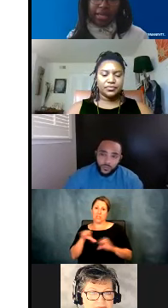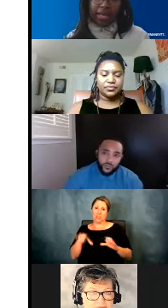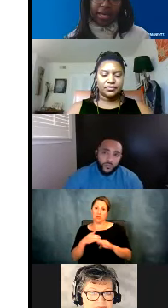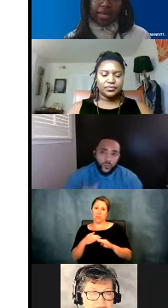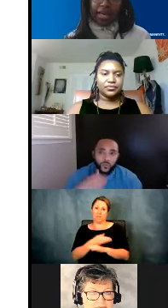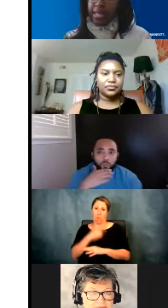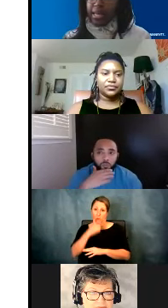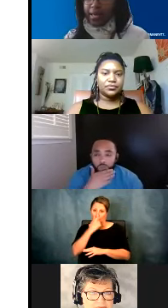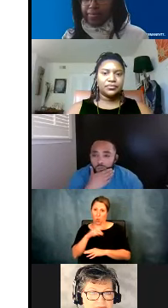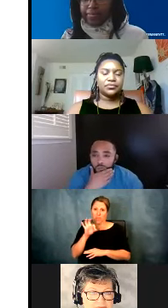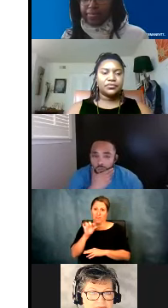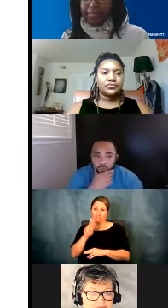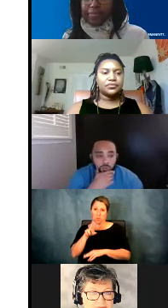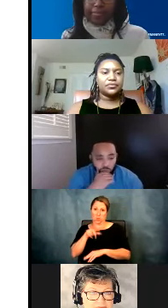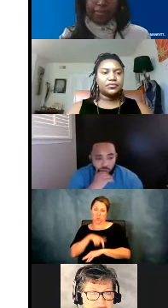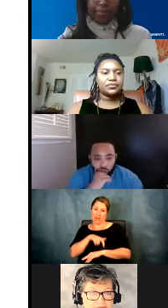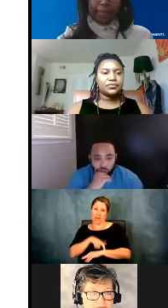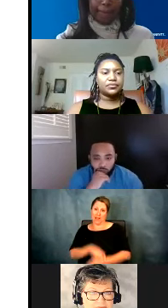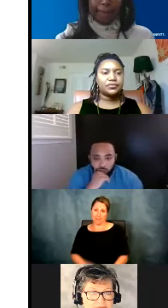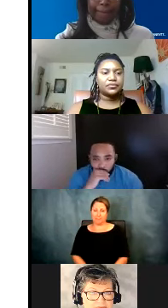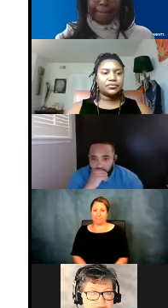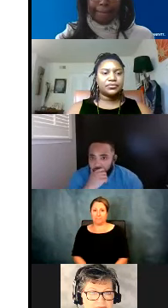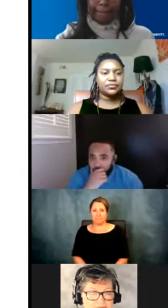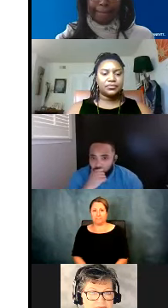hits. Next slide.